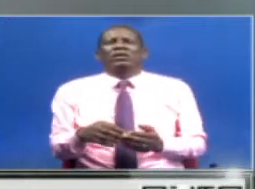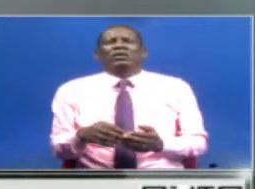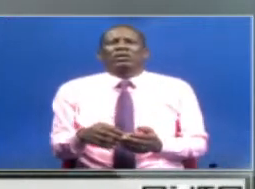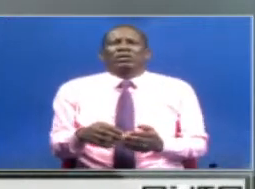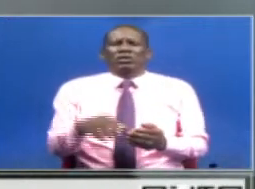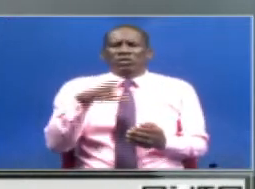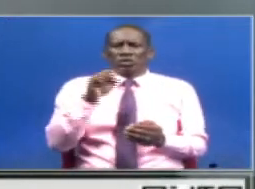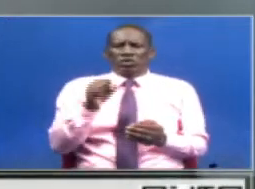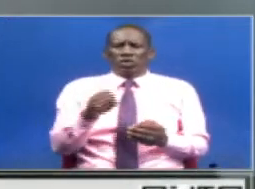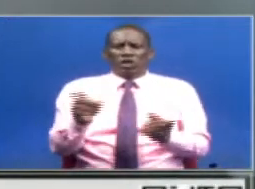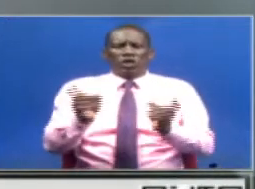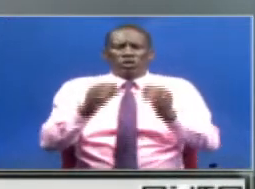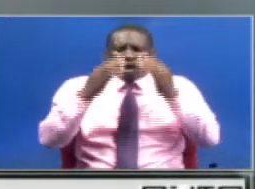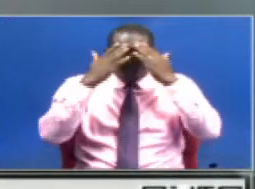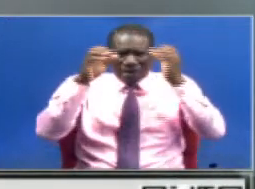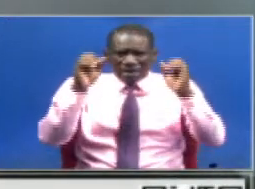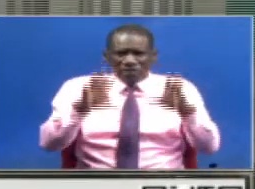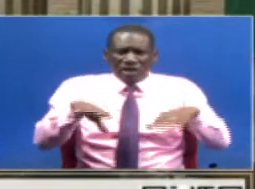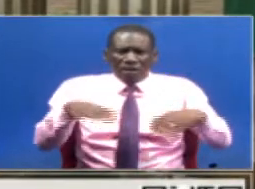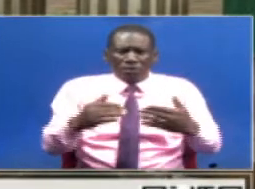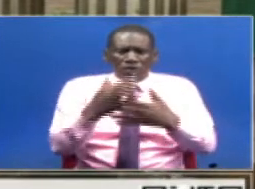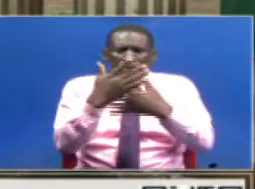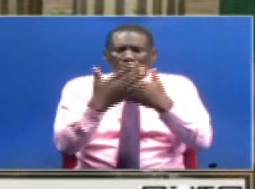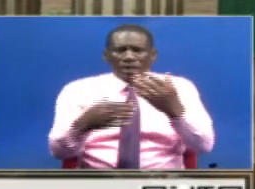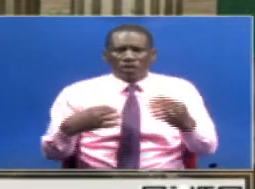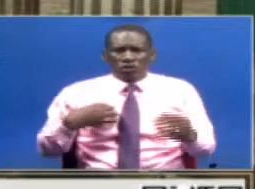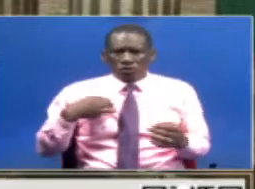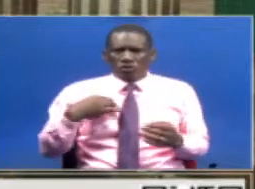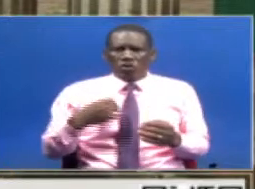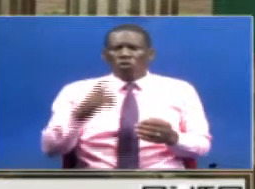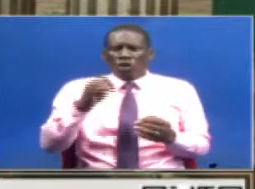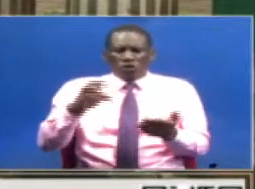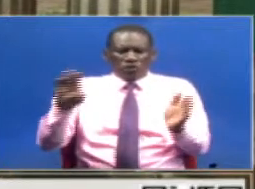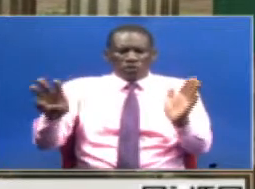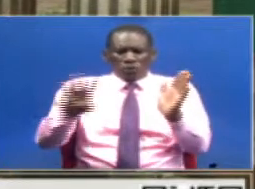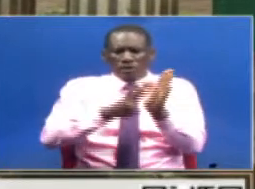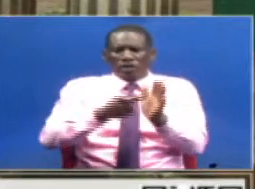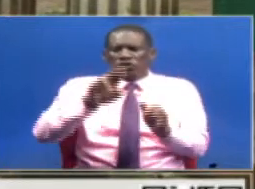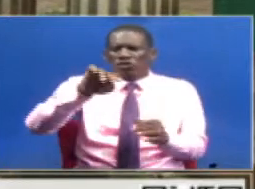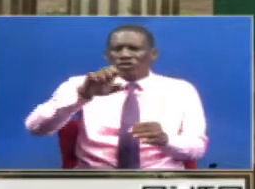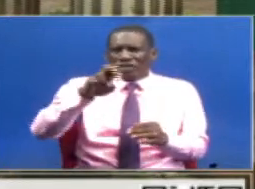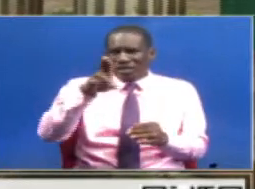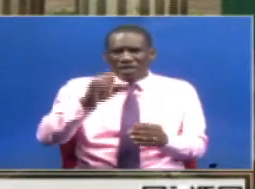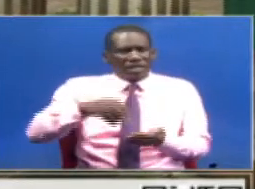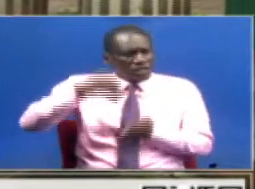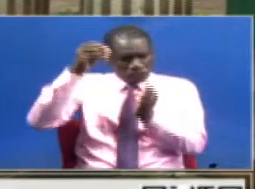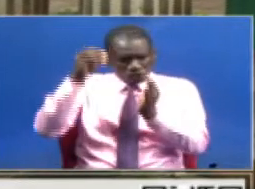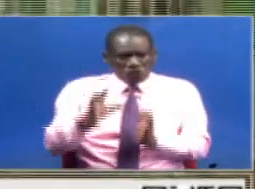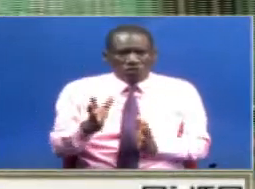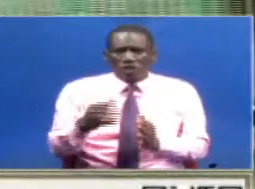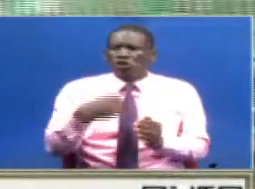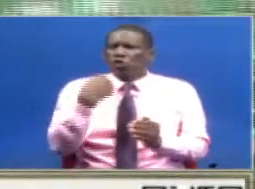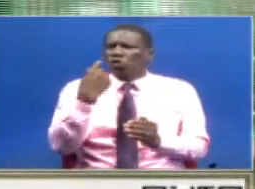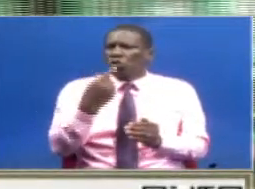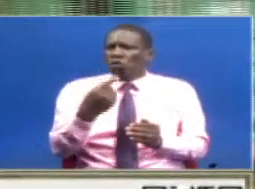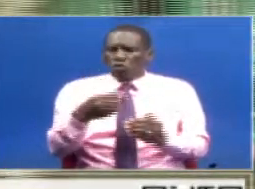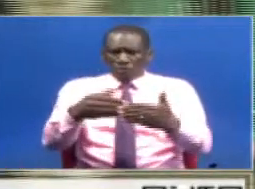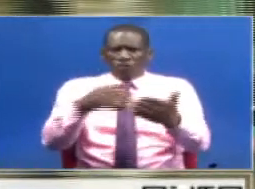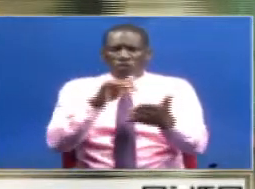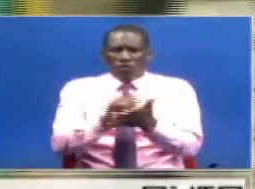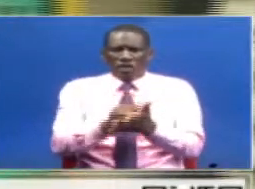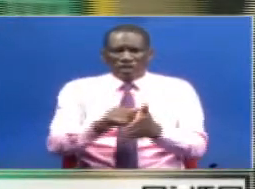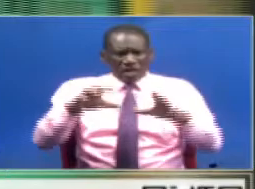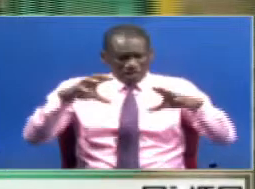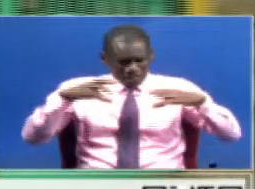so he was not aware of any blood-stained blouse. Mmoja wa mashahidi wa Njeri ni mwanafunzi mwenzake ambaye awali